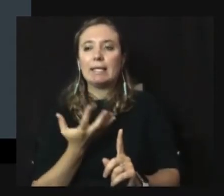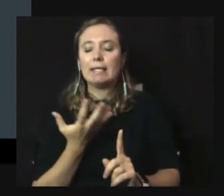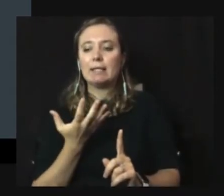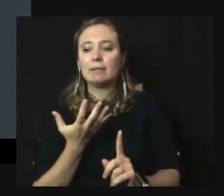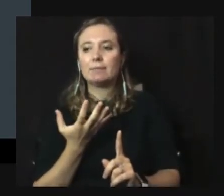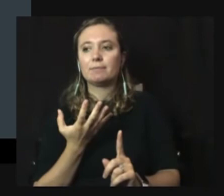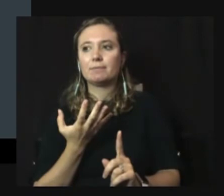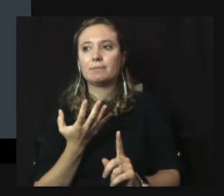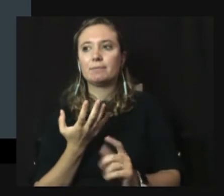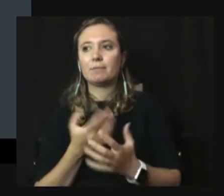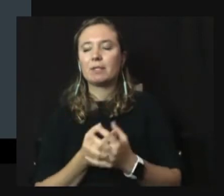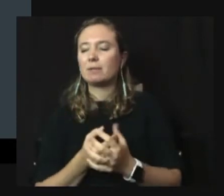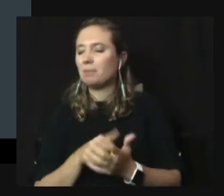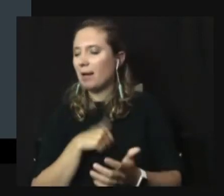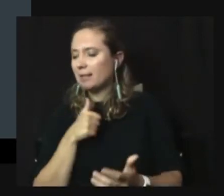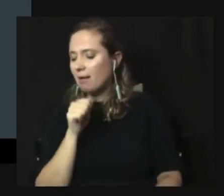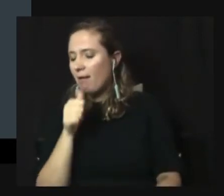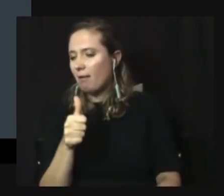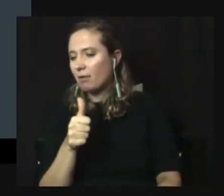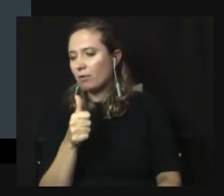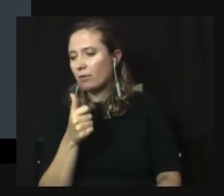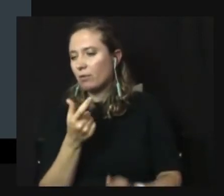pride does not feel like the word.